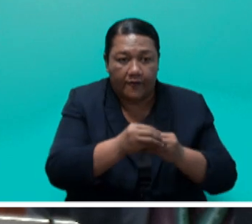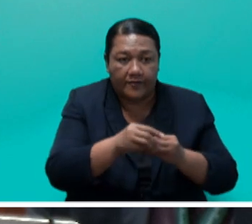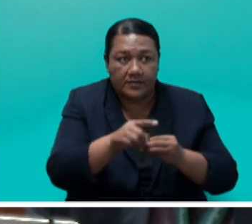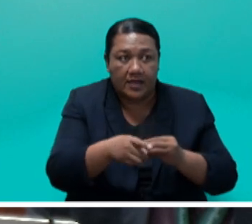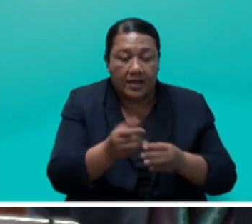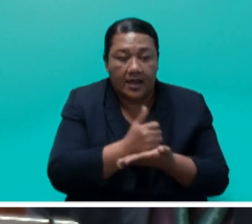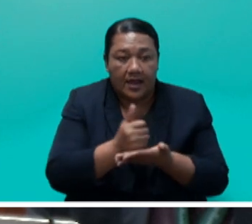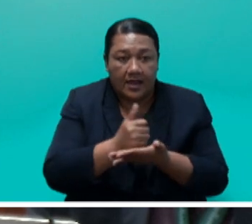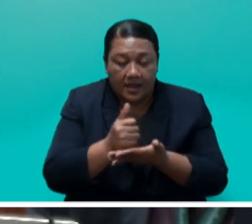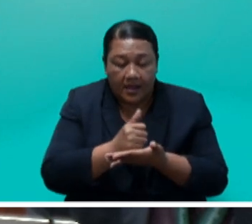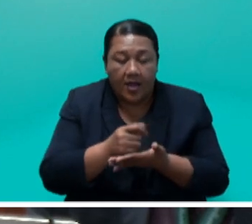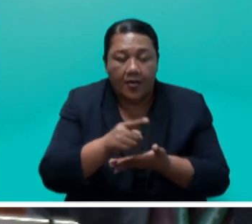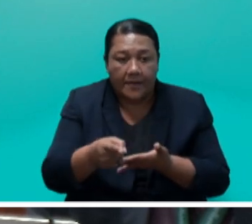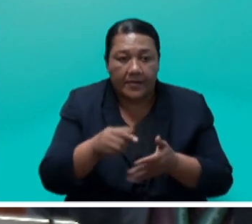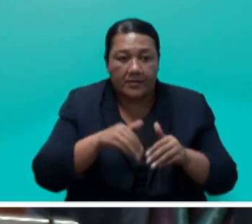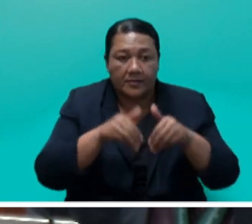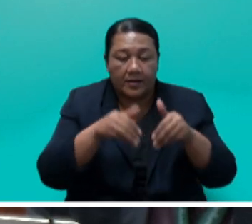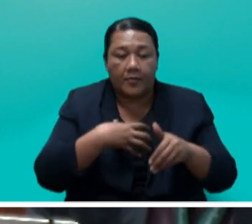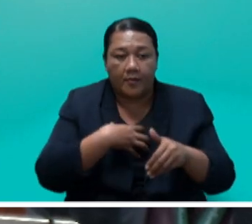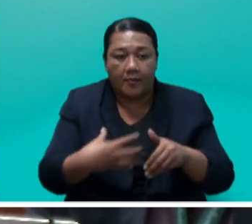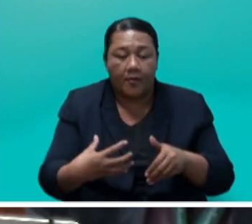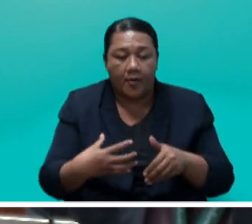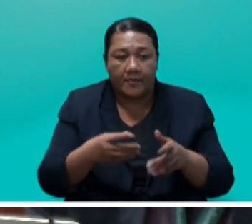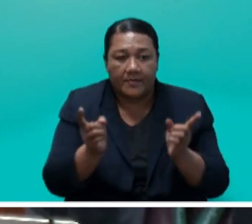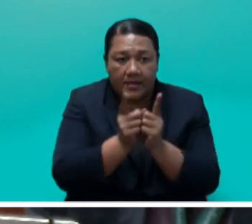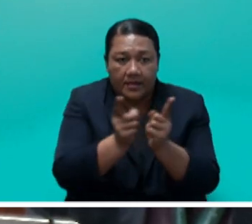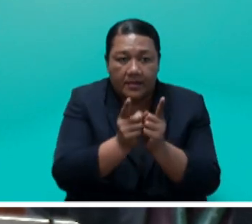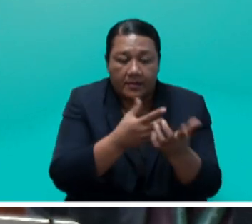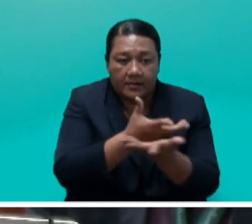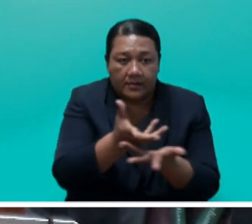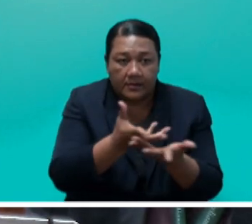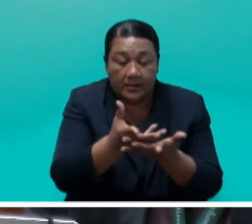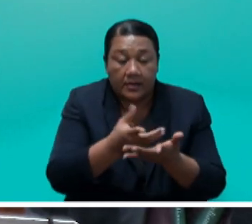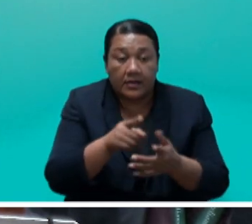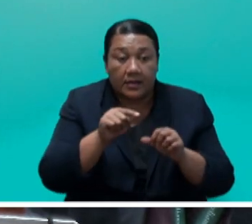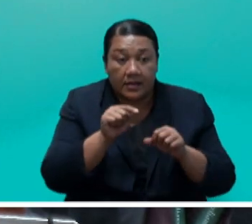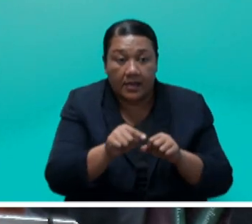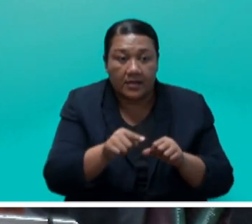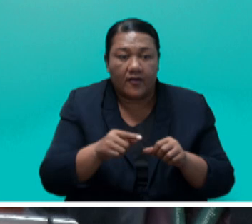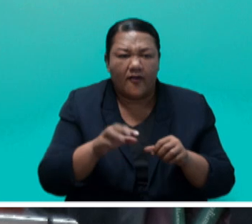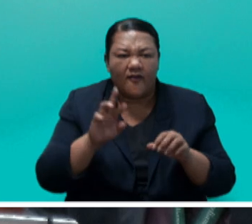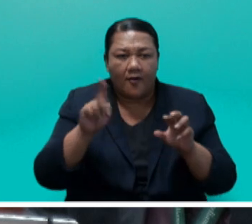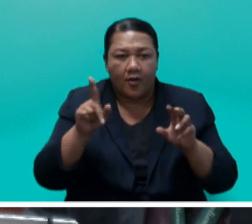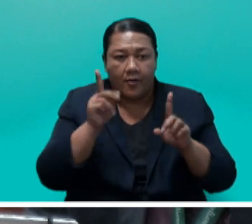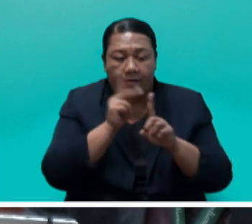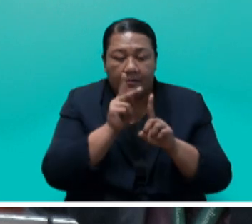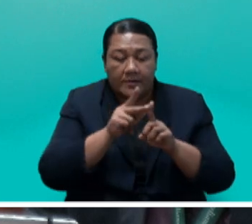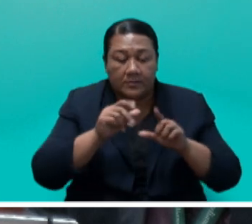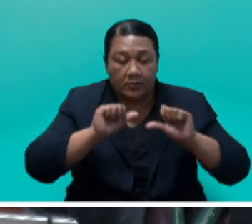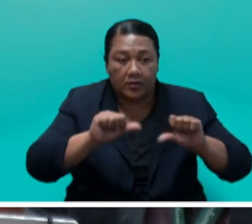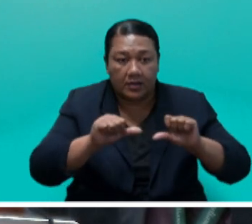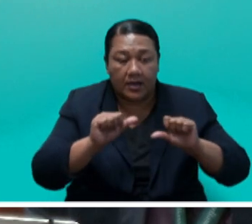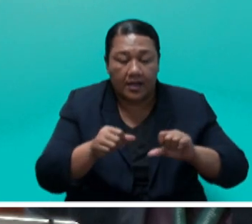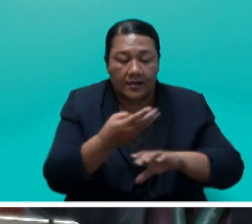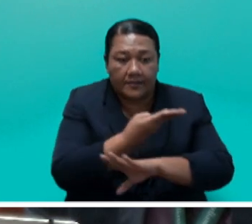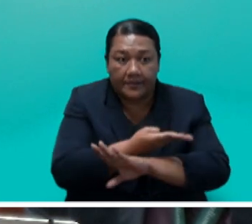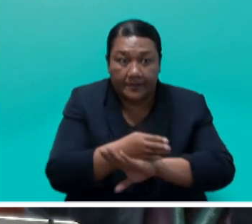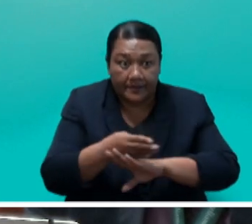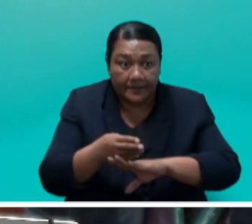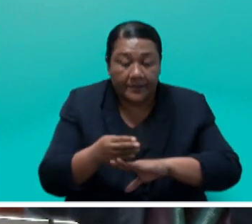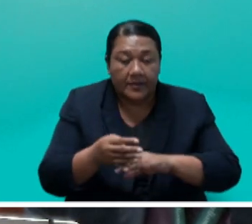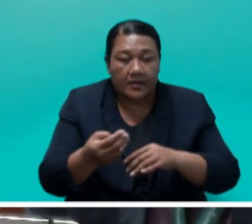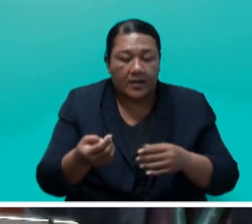key IMO meetings. These efforts are integral to safeguarding our marine environment, enhancing maritime safety, and